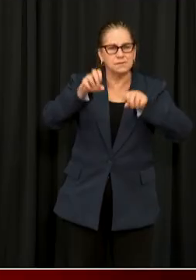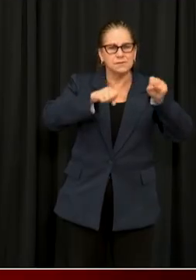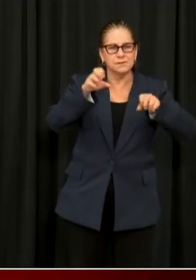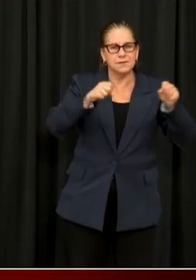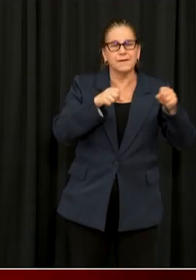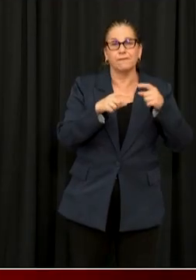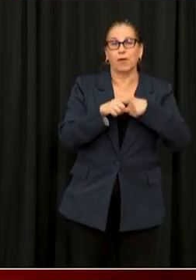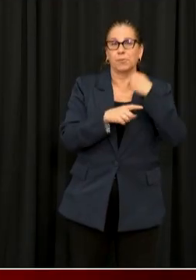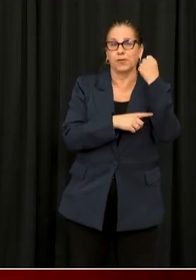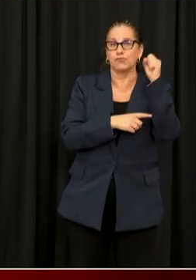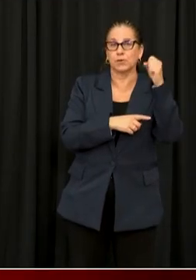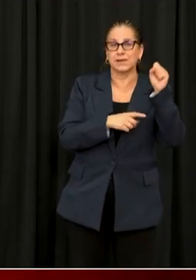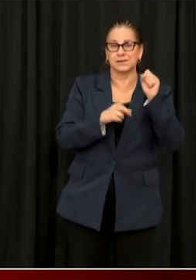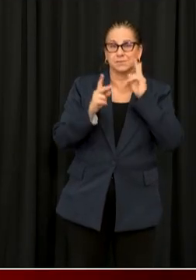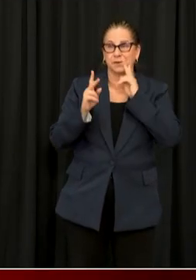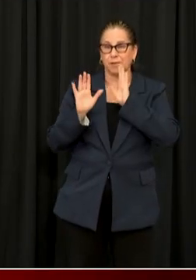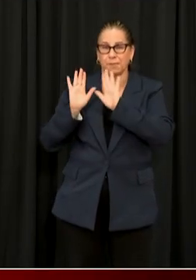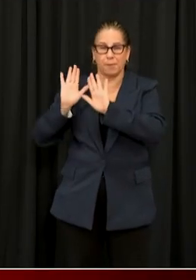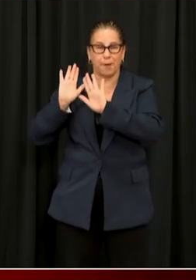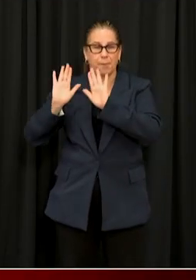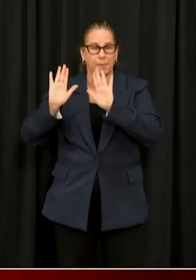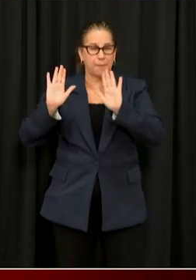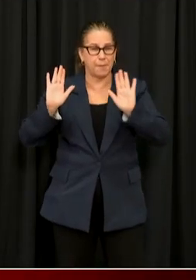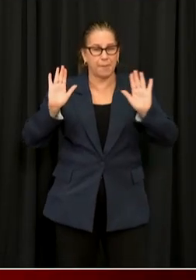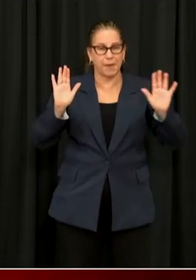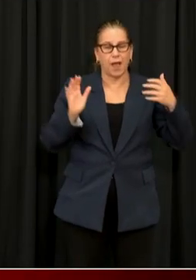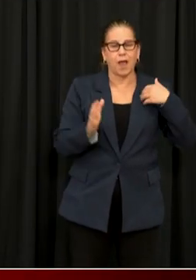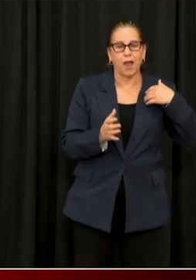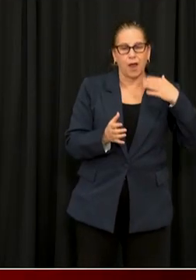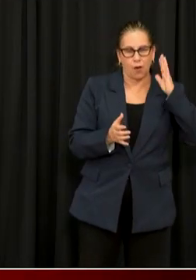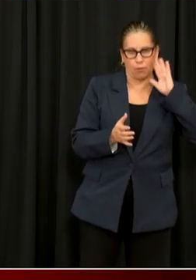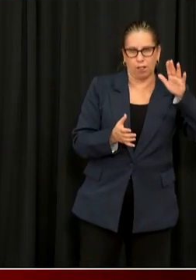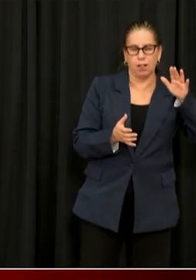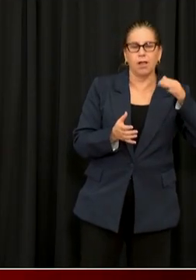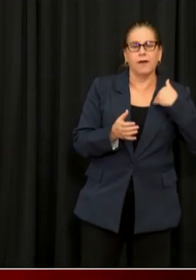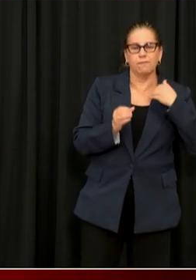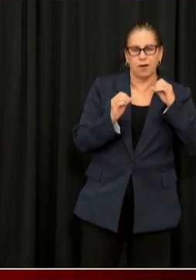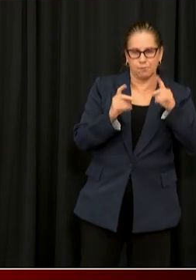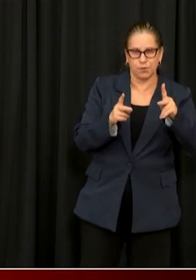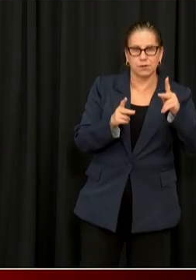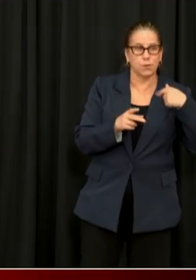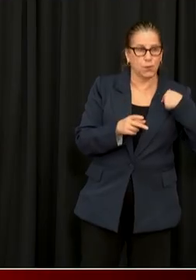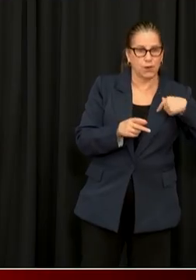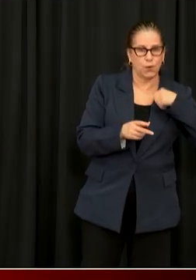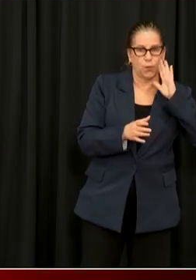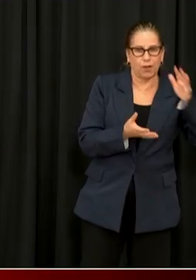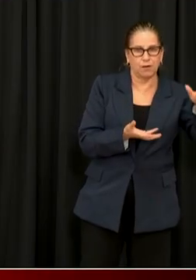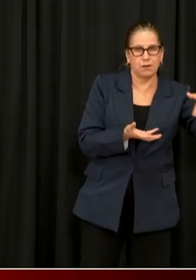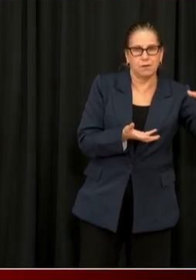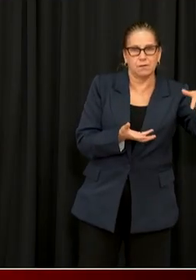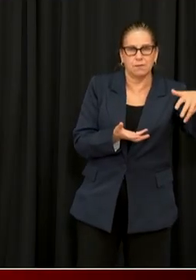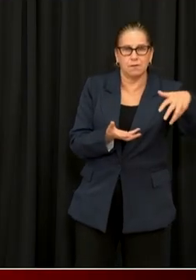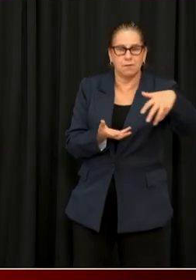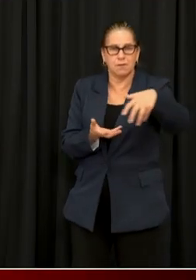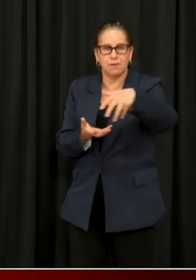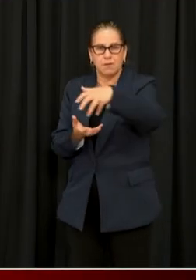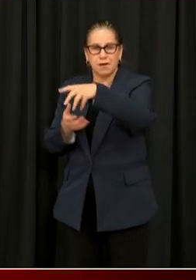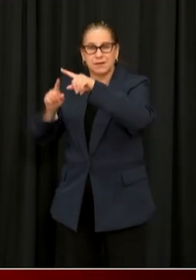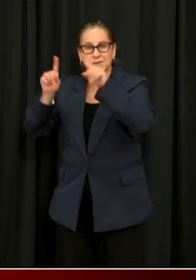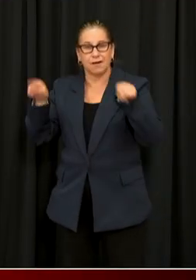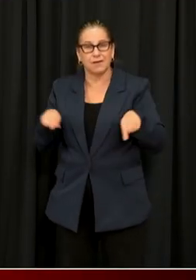And we will have the opportunity to preserve those in our own archives or share those with other